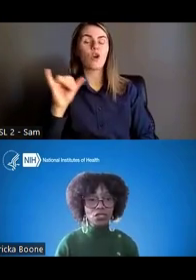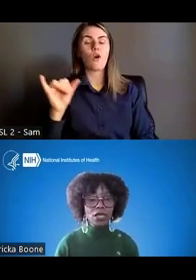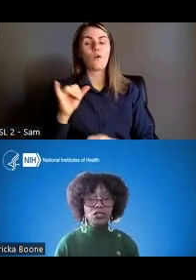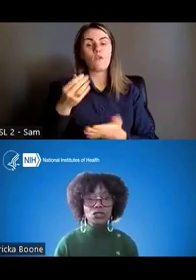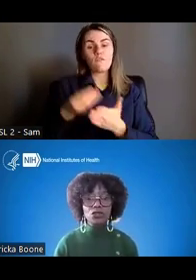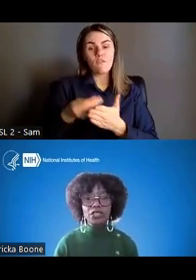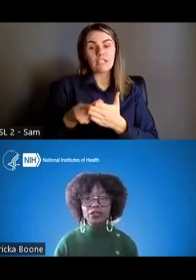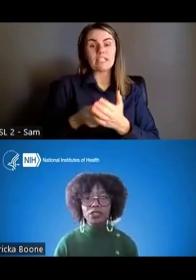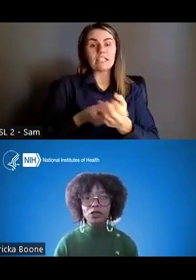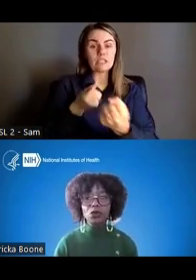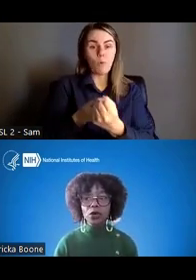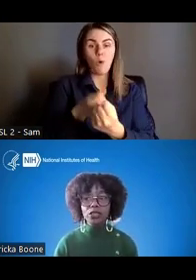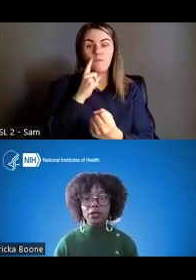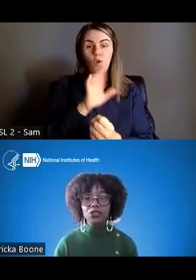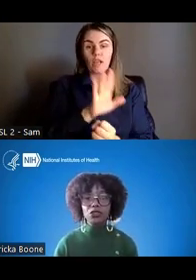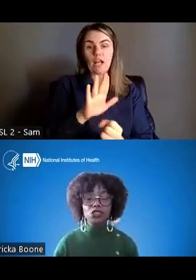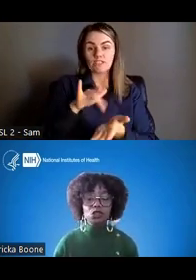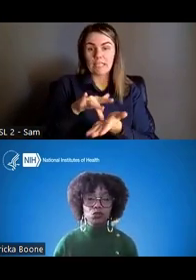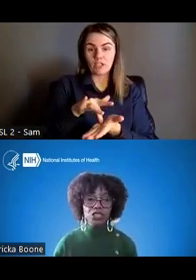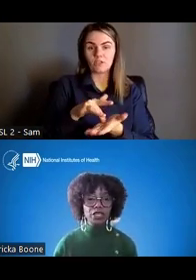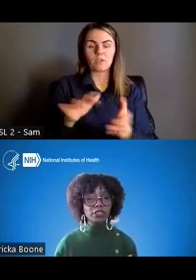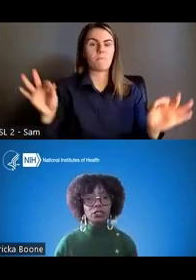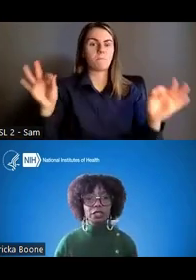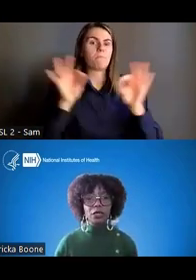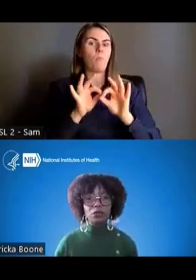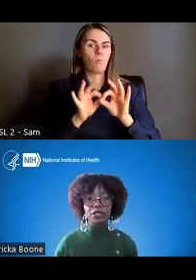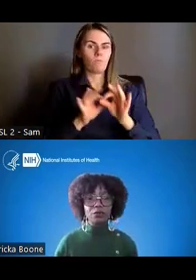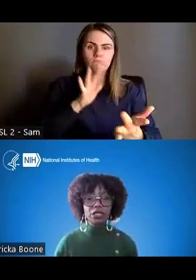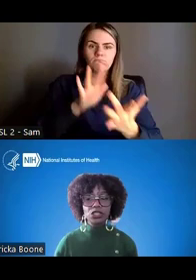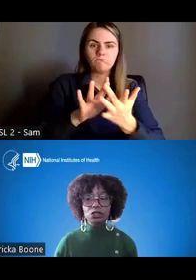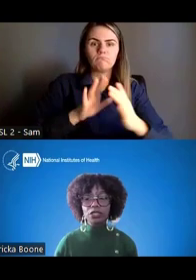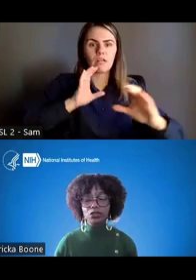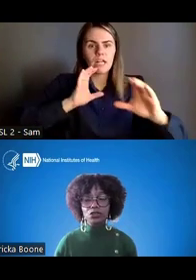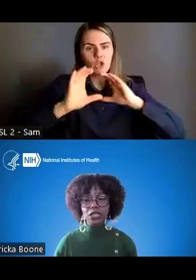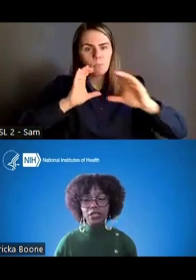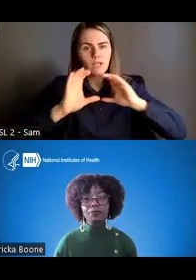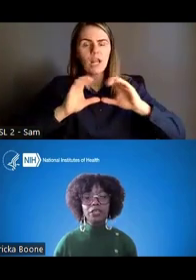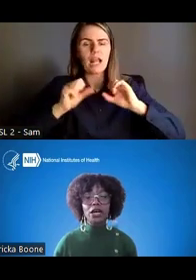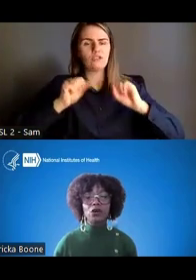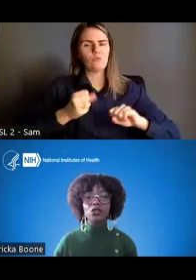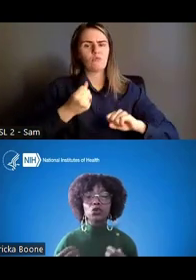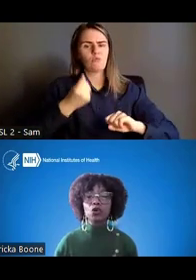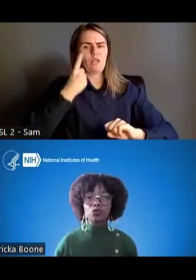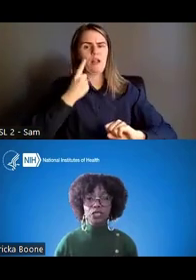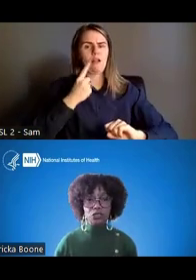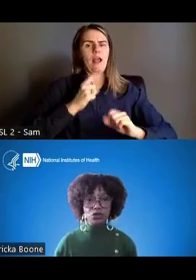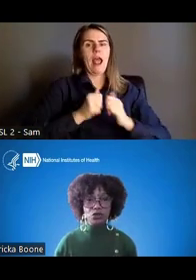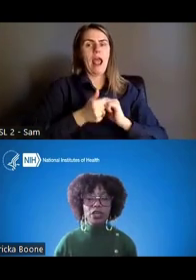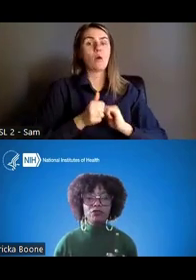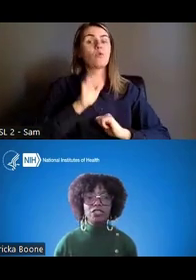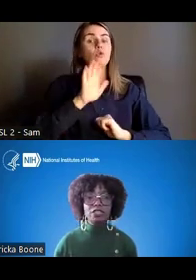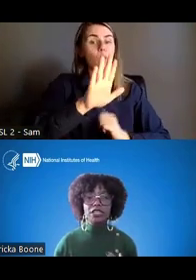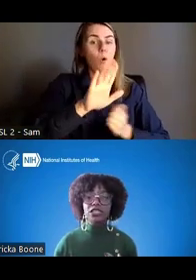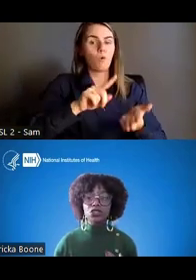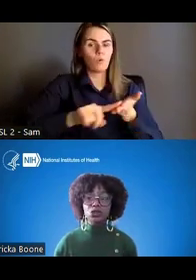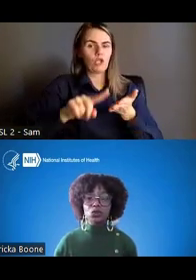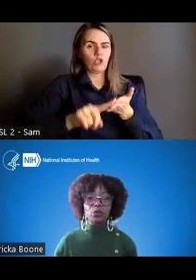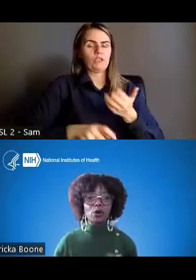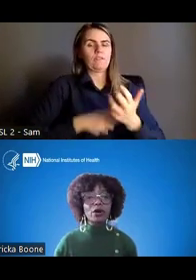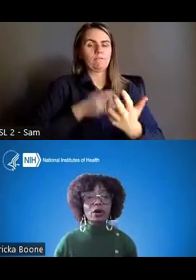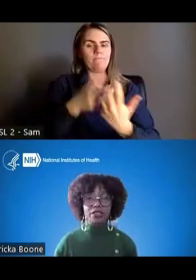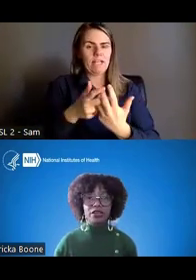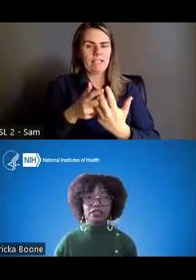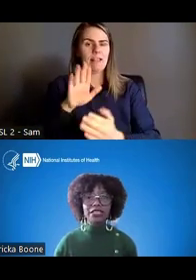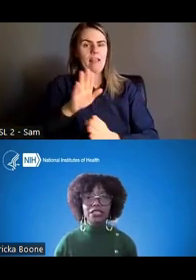and centers. So you're definitely going to want to make sure that you reach out and communicate with them so that you can understand how your research fits into